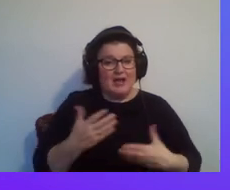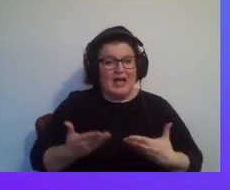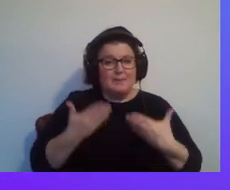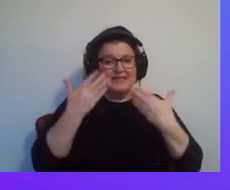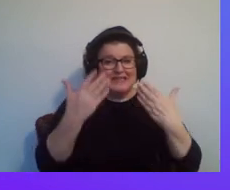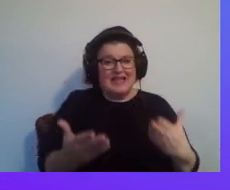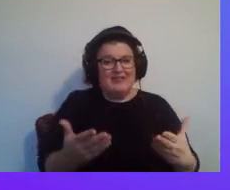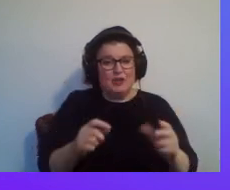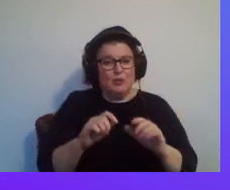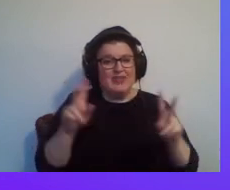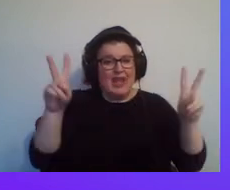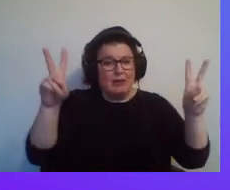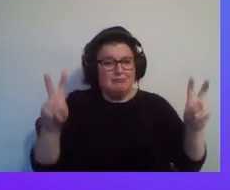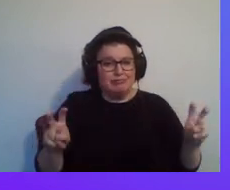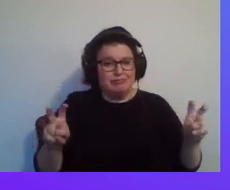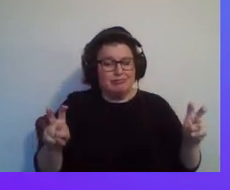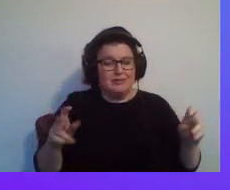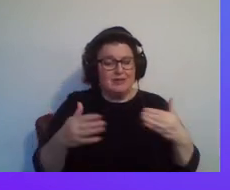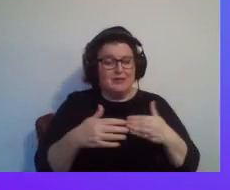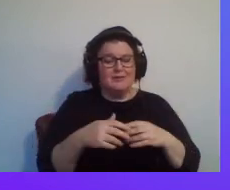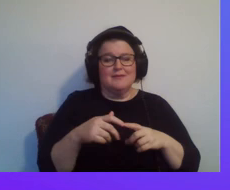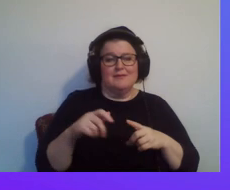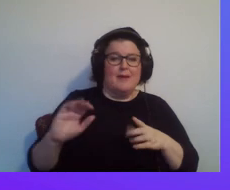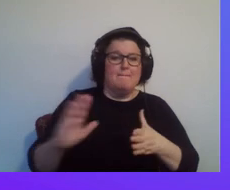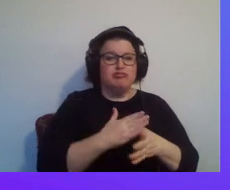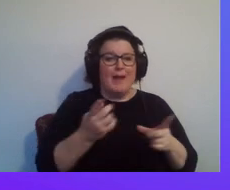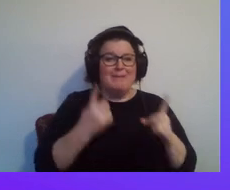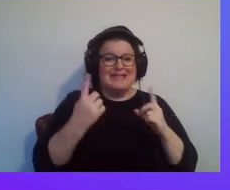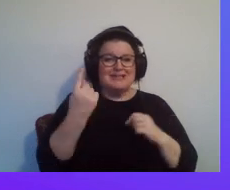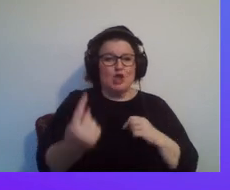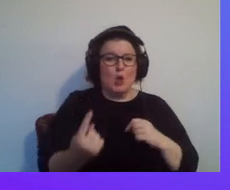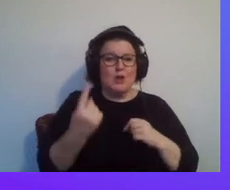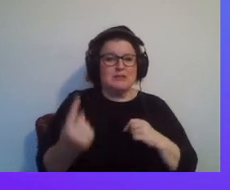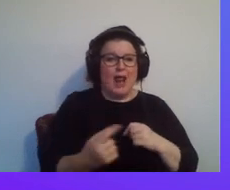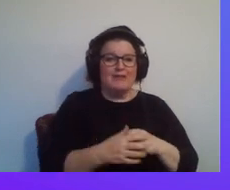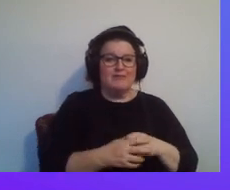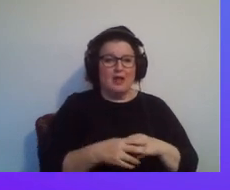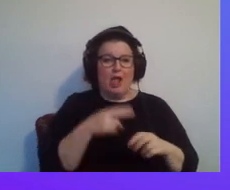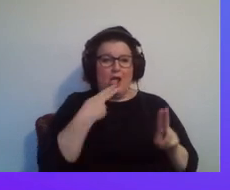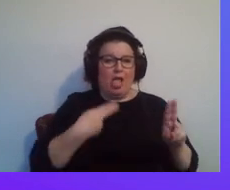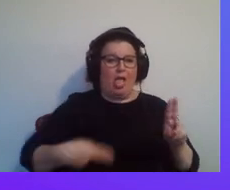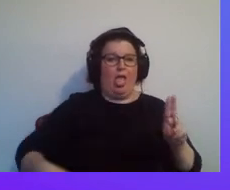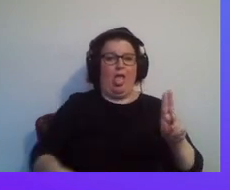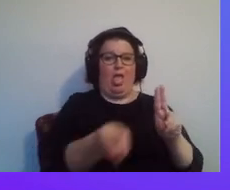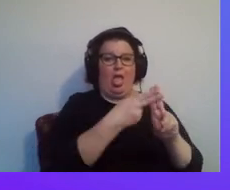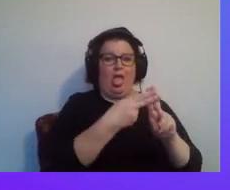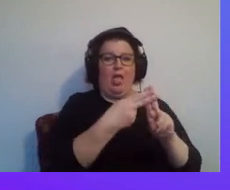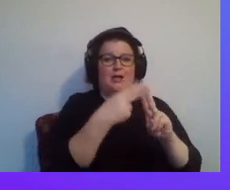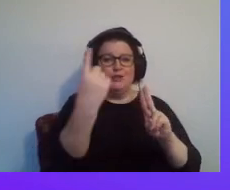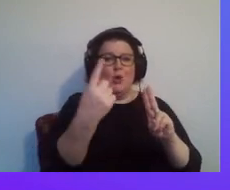that change theory look like? No pressure. No